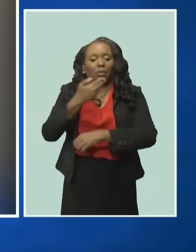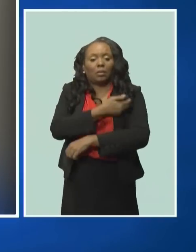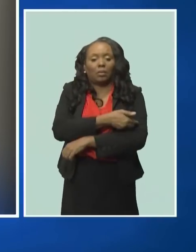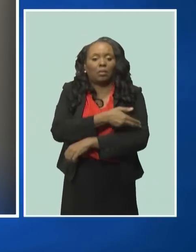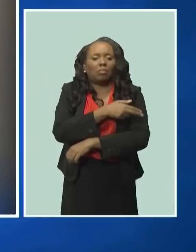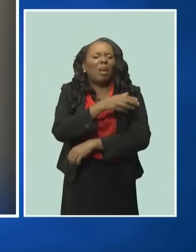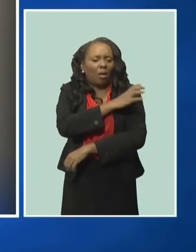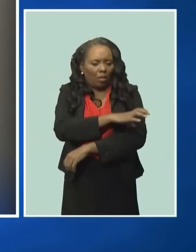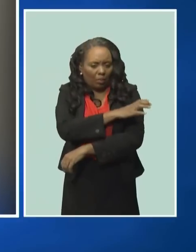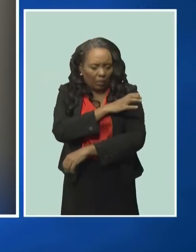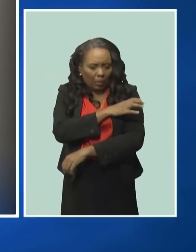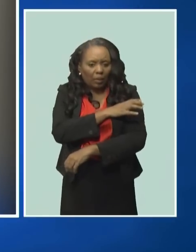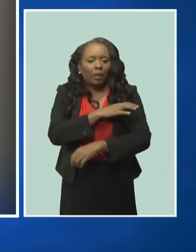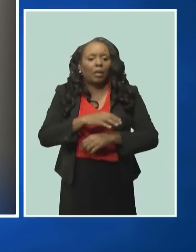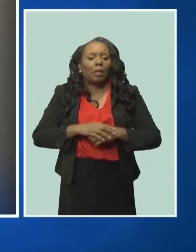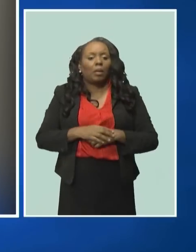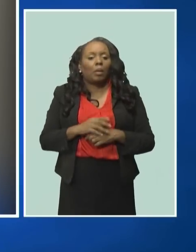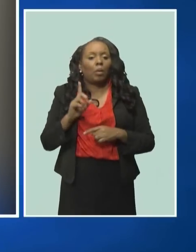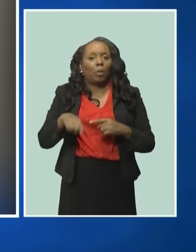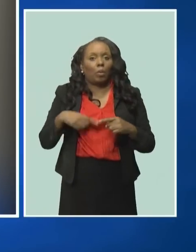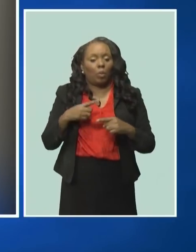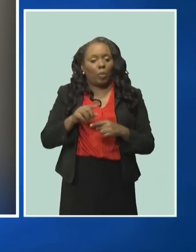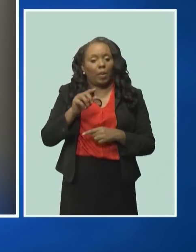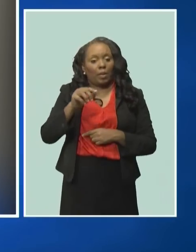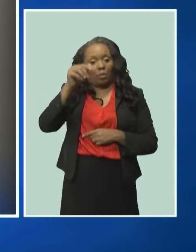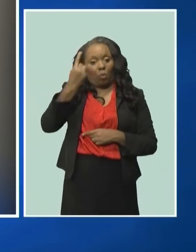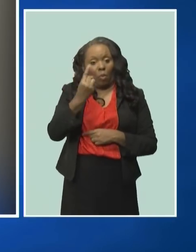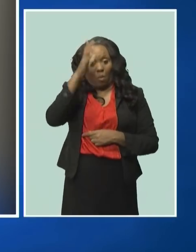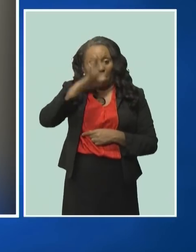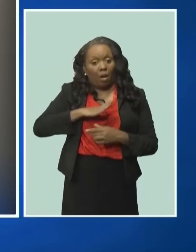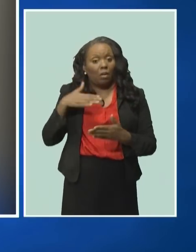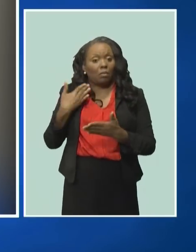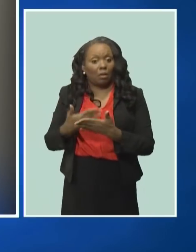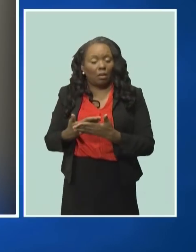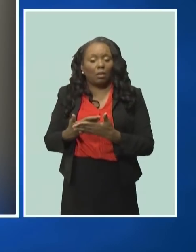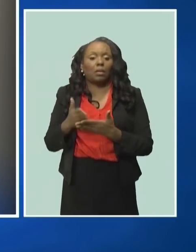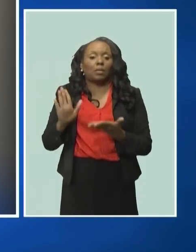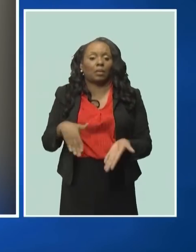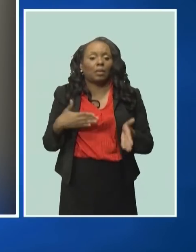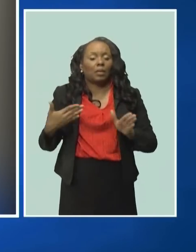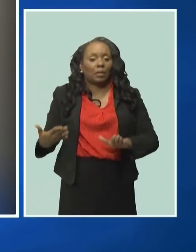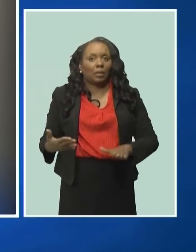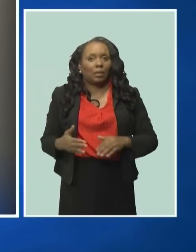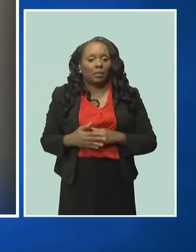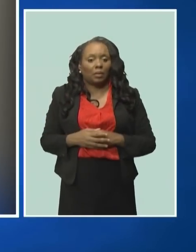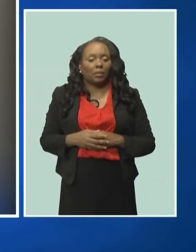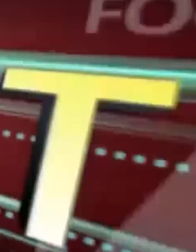Gibson Polyclinic, where they received medical attention. Taylor died while receiving that attention.